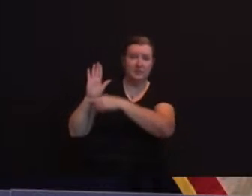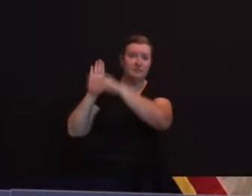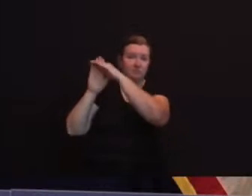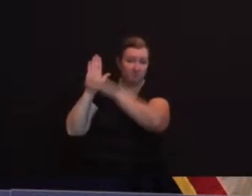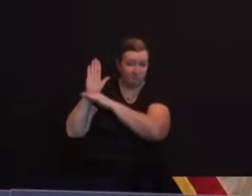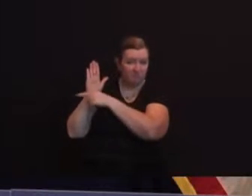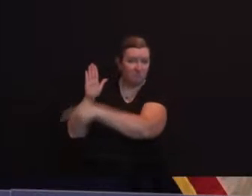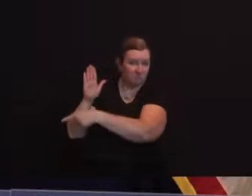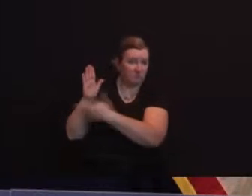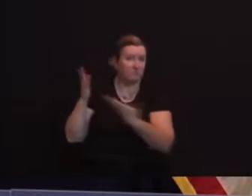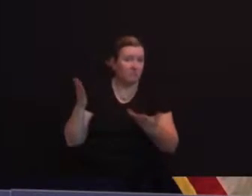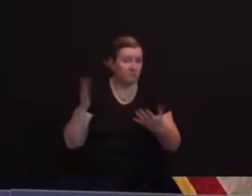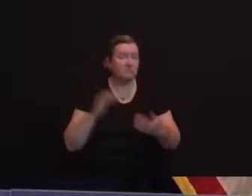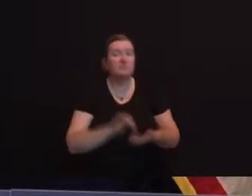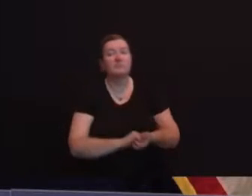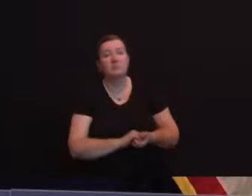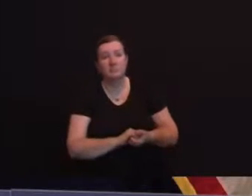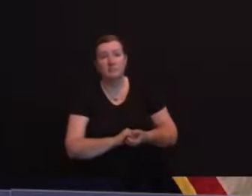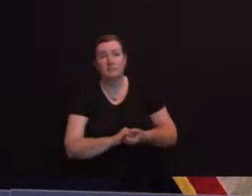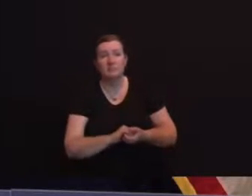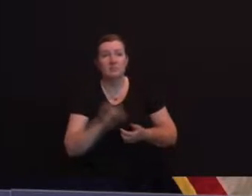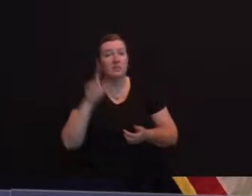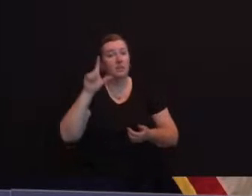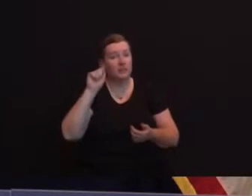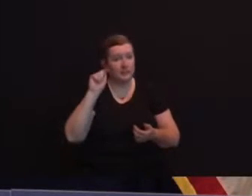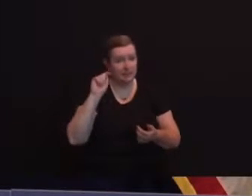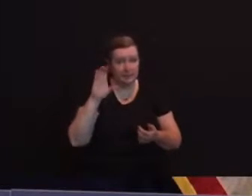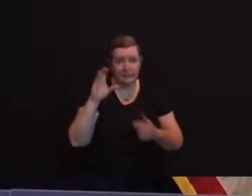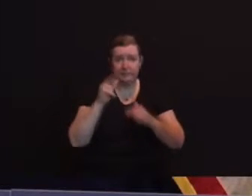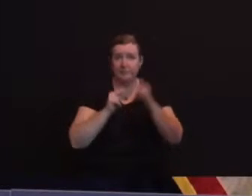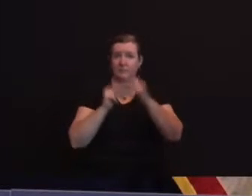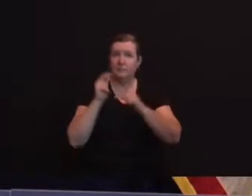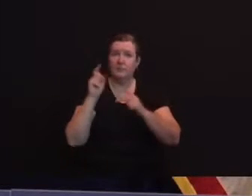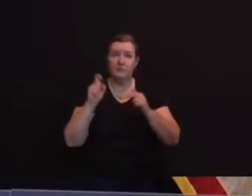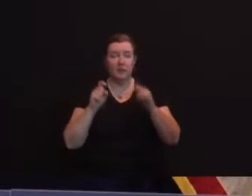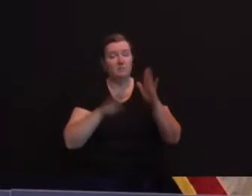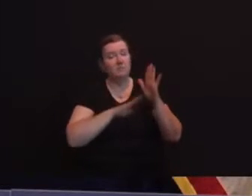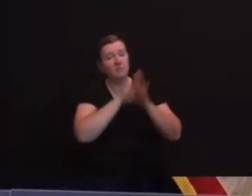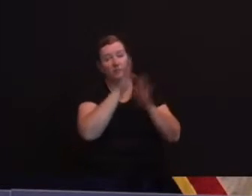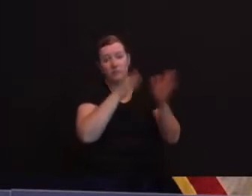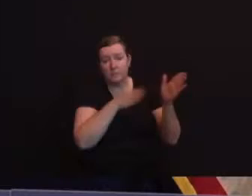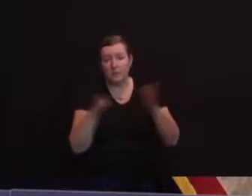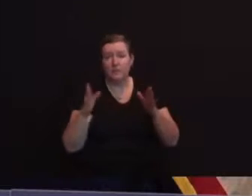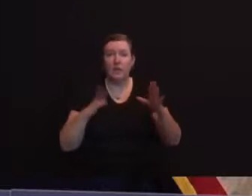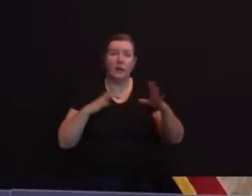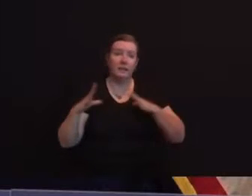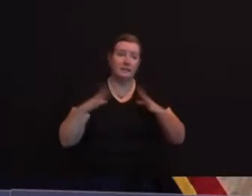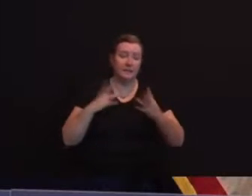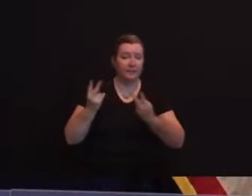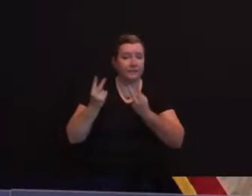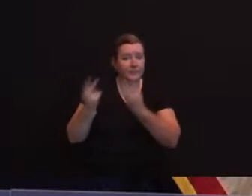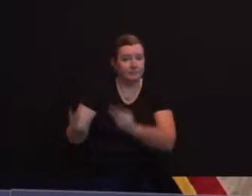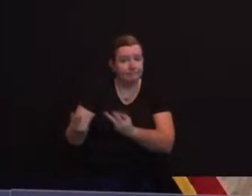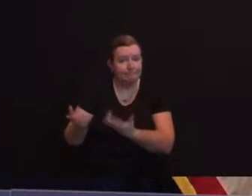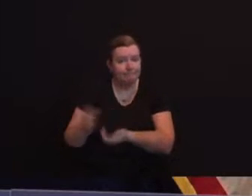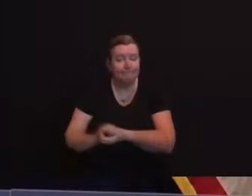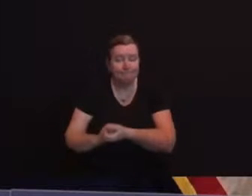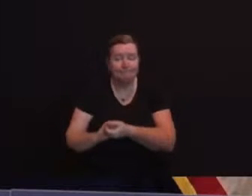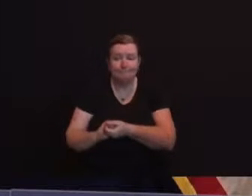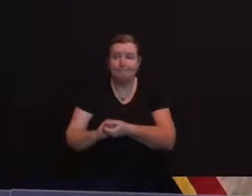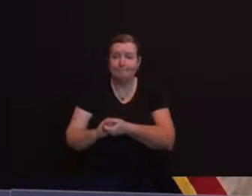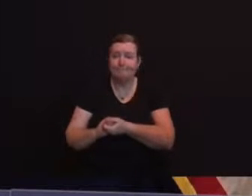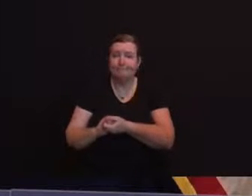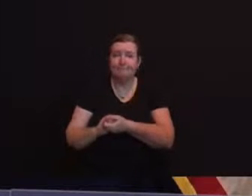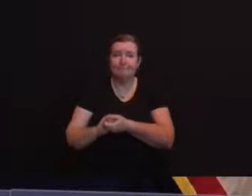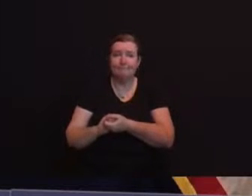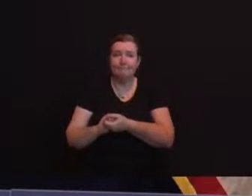Long-term care facilities need to develop a plan for holiday visits, and as part of that preparation, they need to estimate how